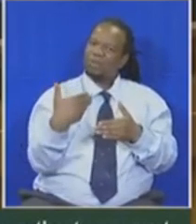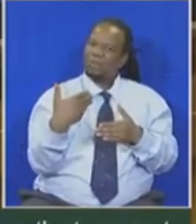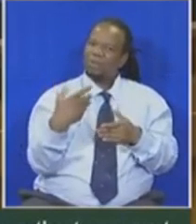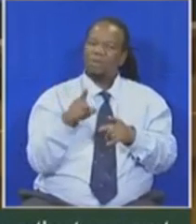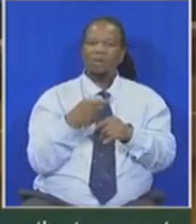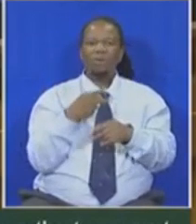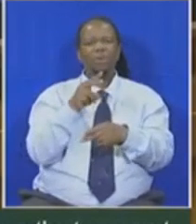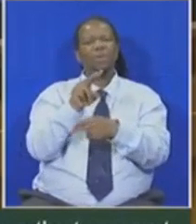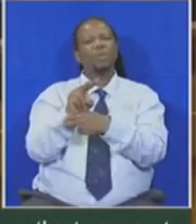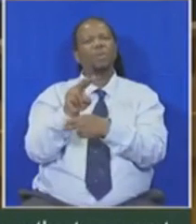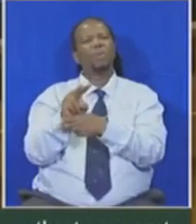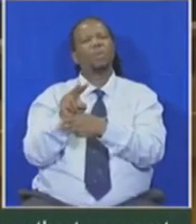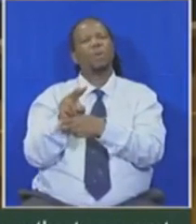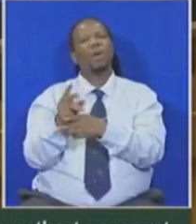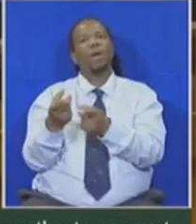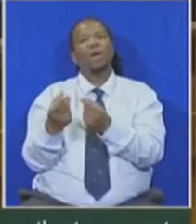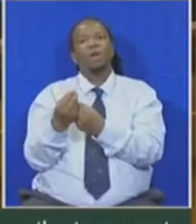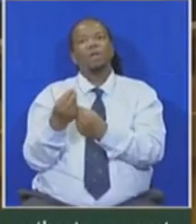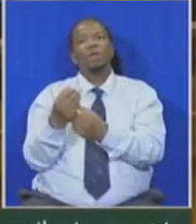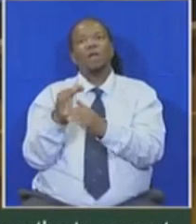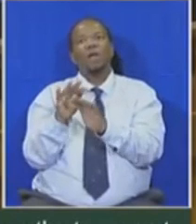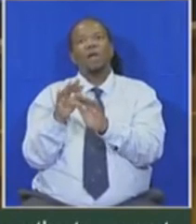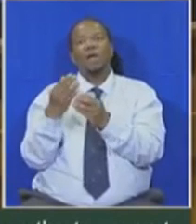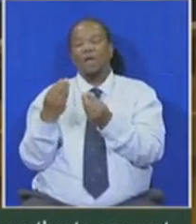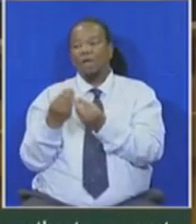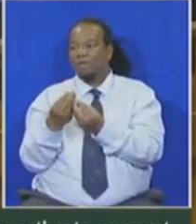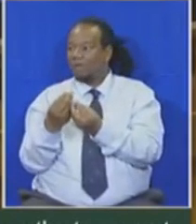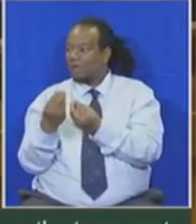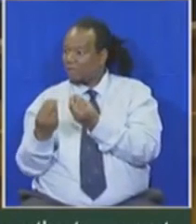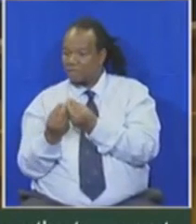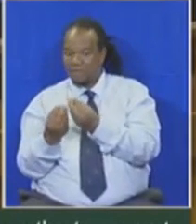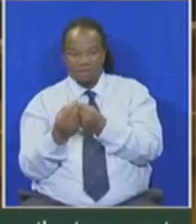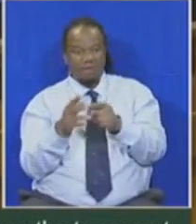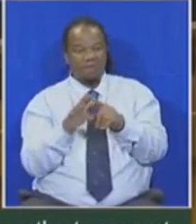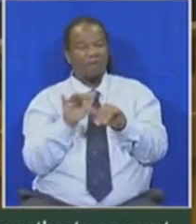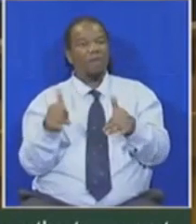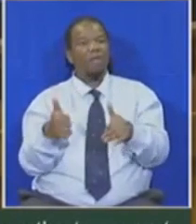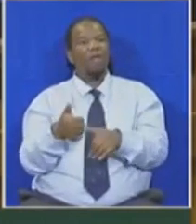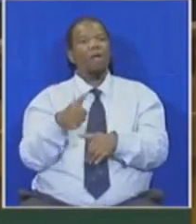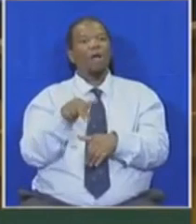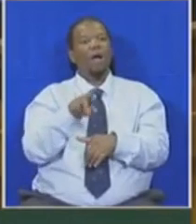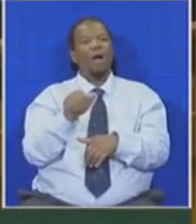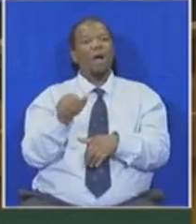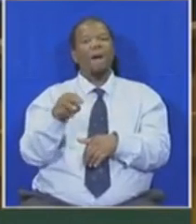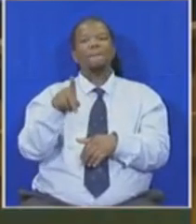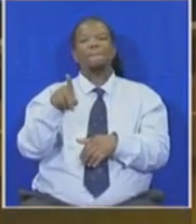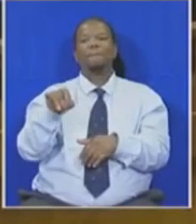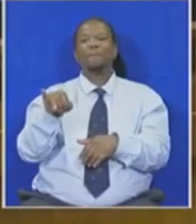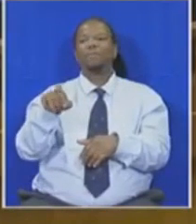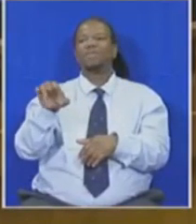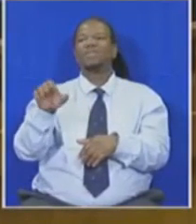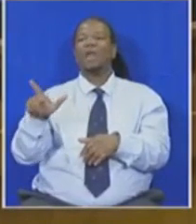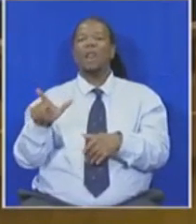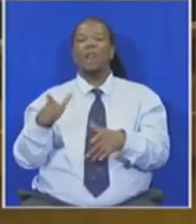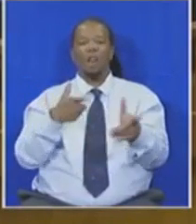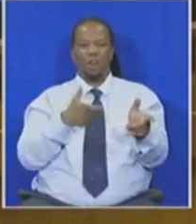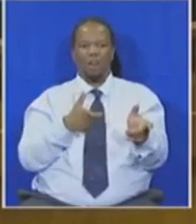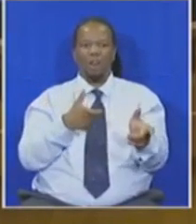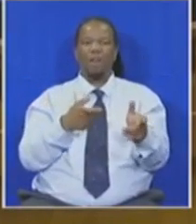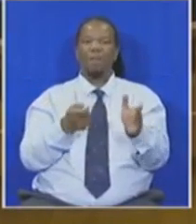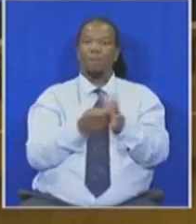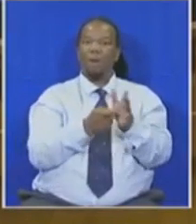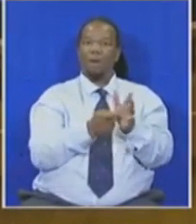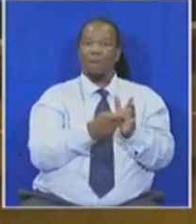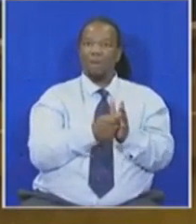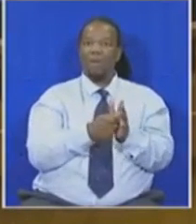and undermining of it had its genesis in the now infamous arms deal, where the executive first started to dictate to this House how and